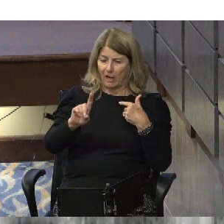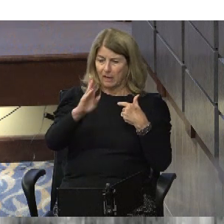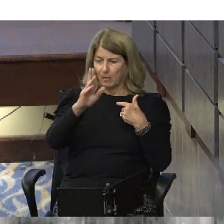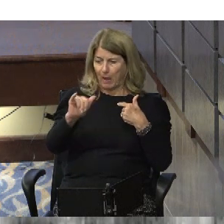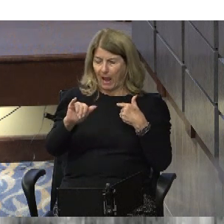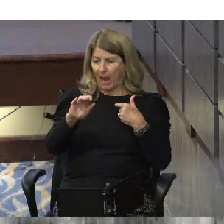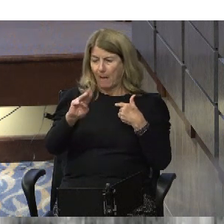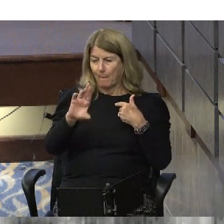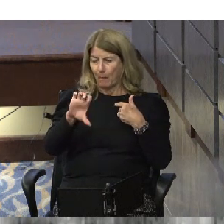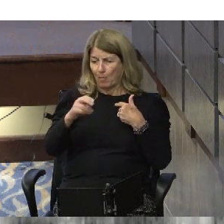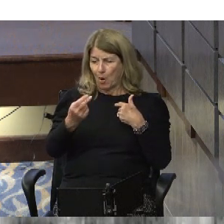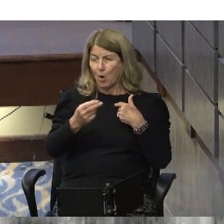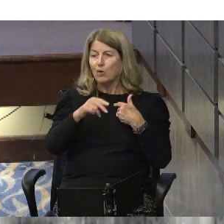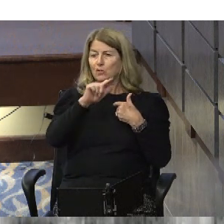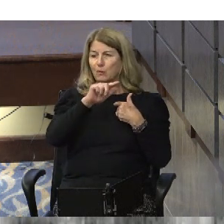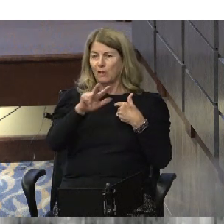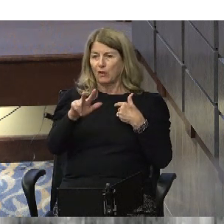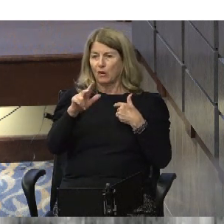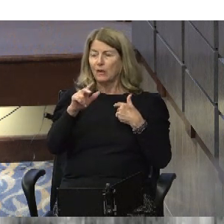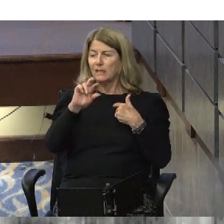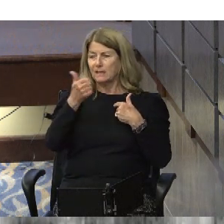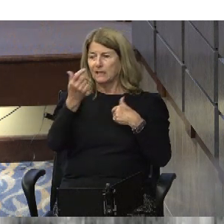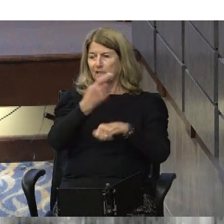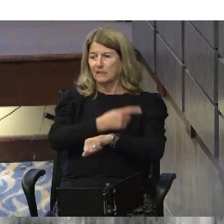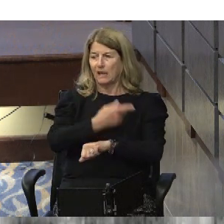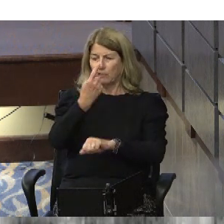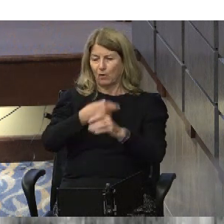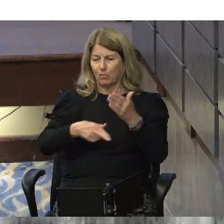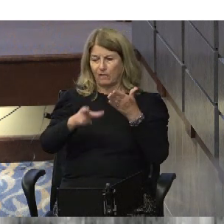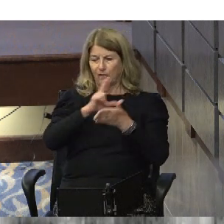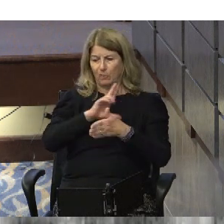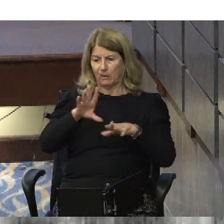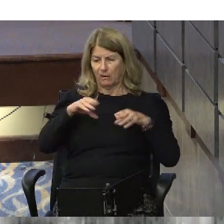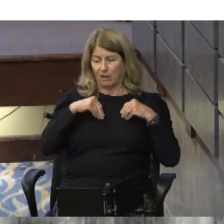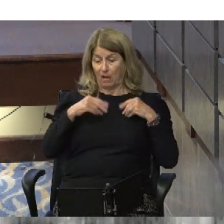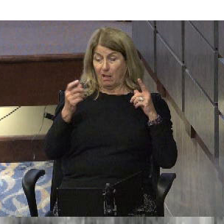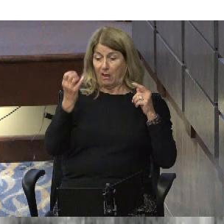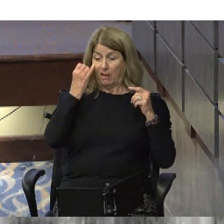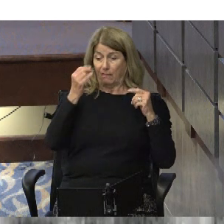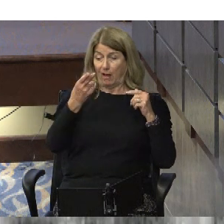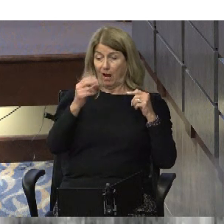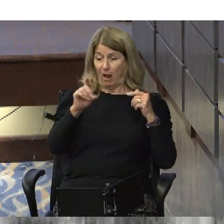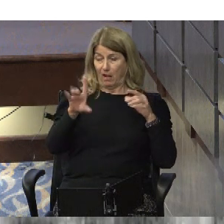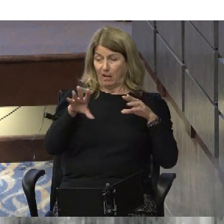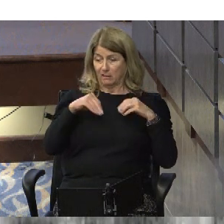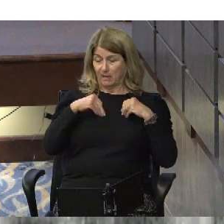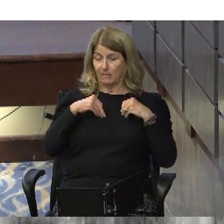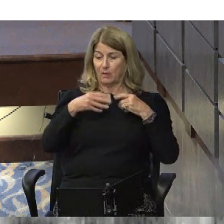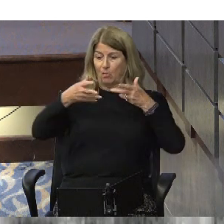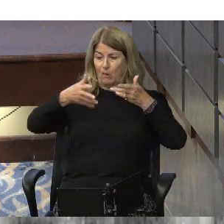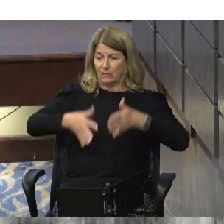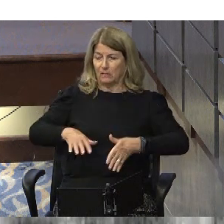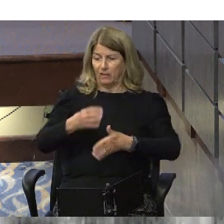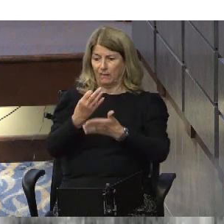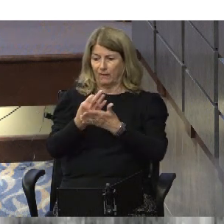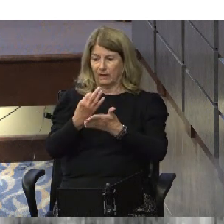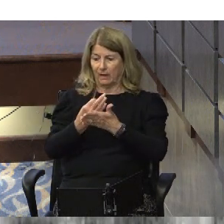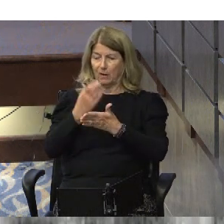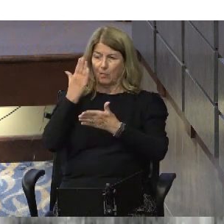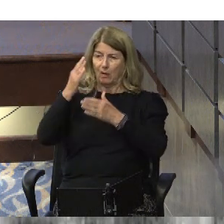days for review and acceptance. And once HUD accepts that, the rest of the funding will be,